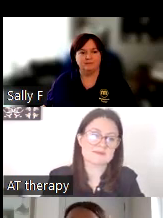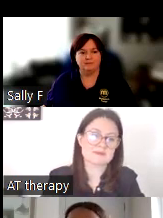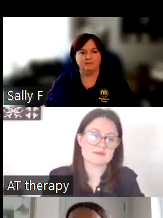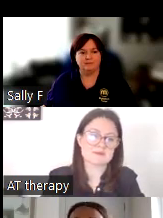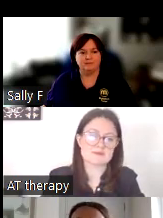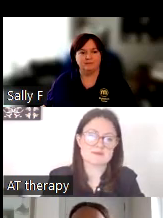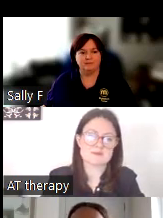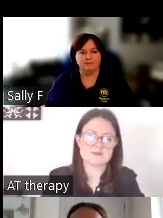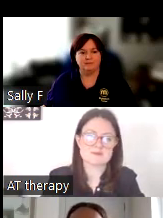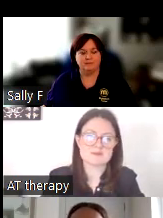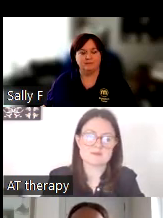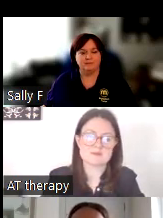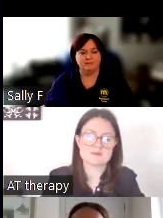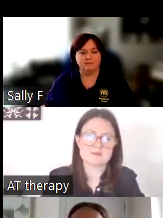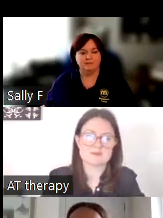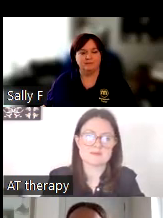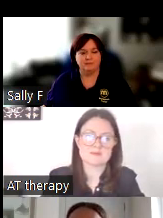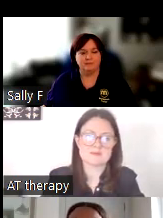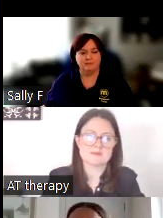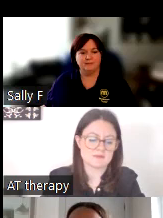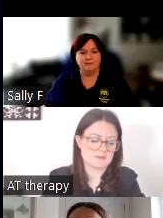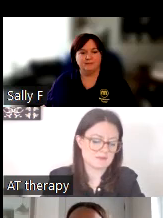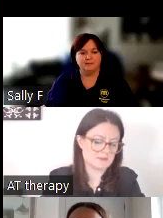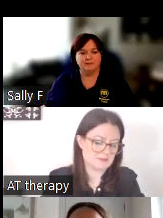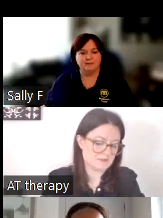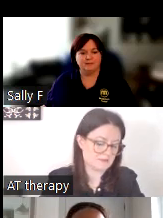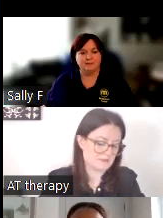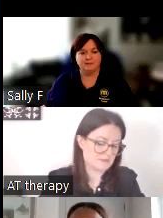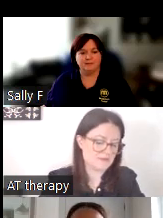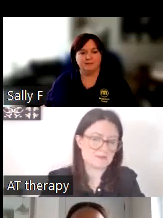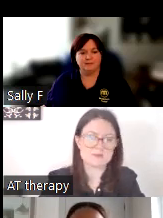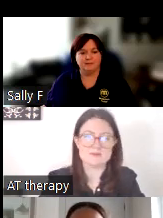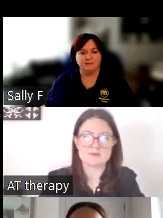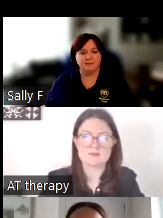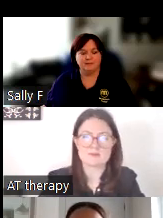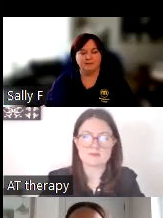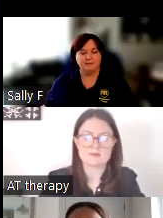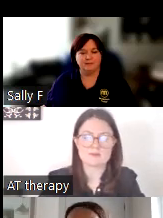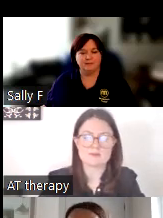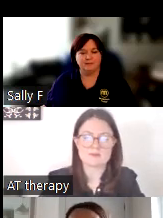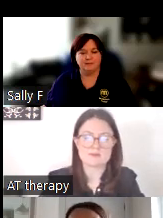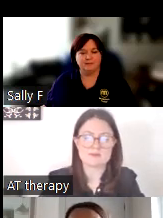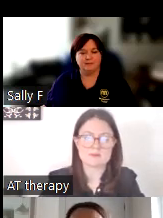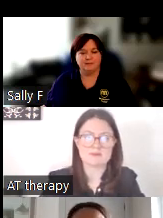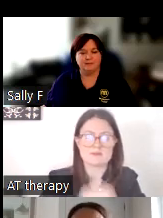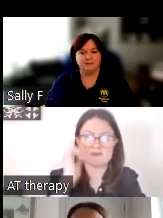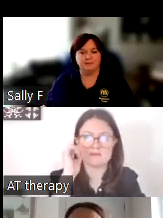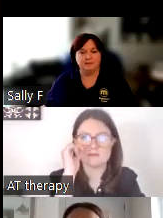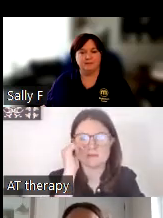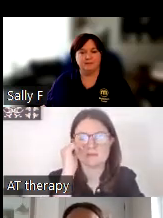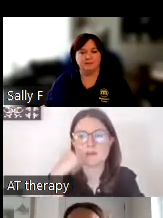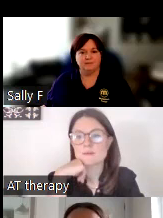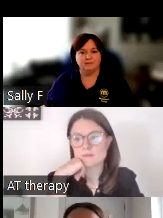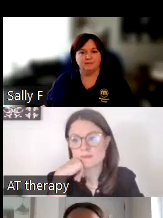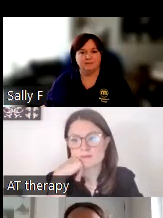often books as well, to introduce books and just encourage that keyword signing of, you know, just signing one thing on a page of